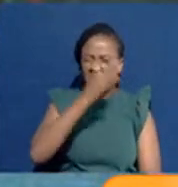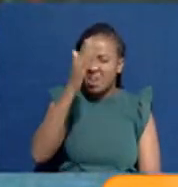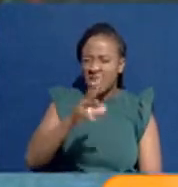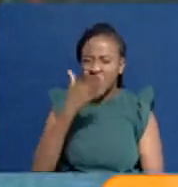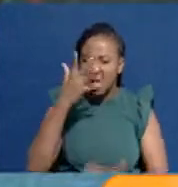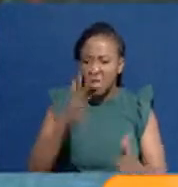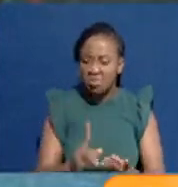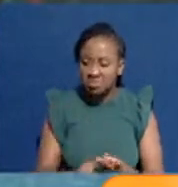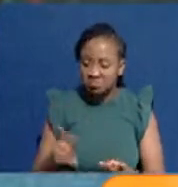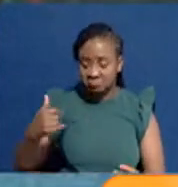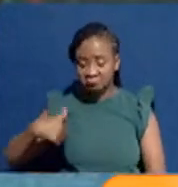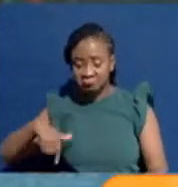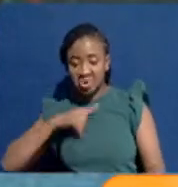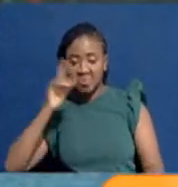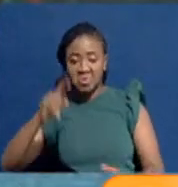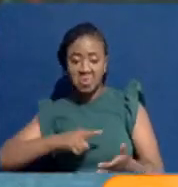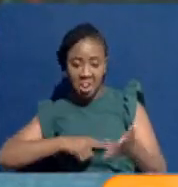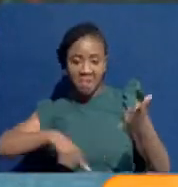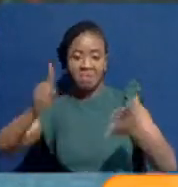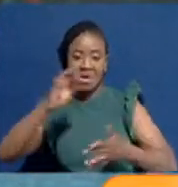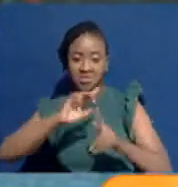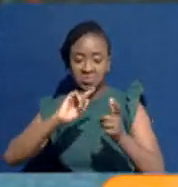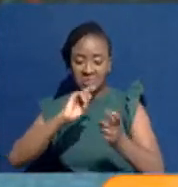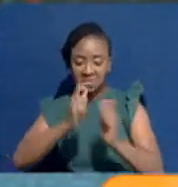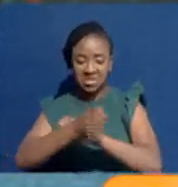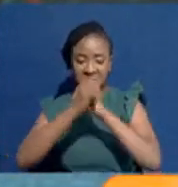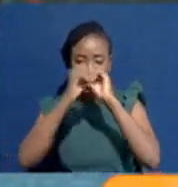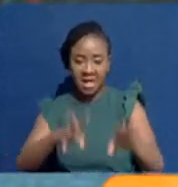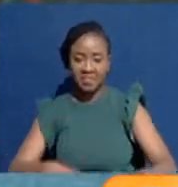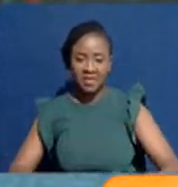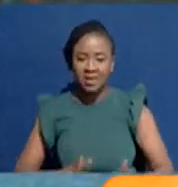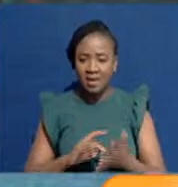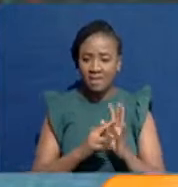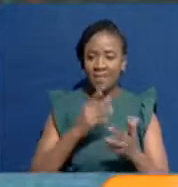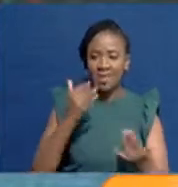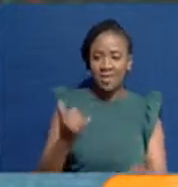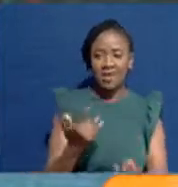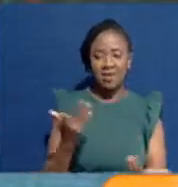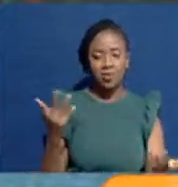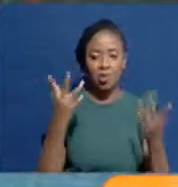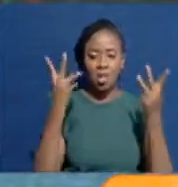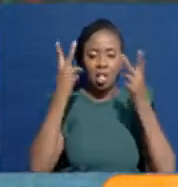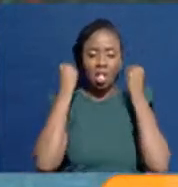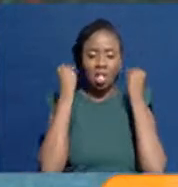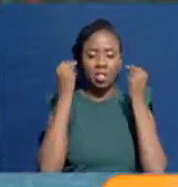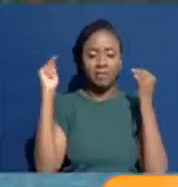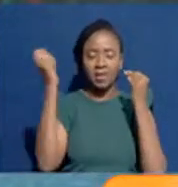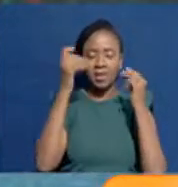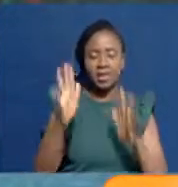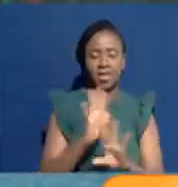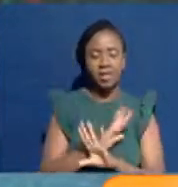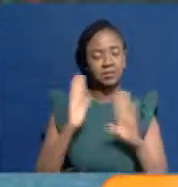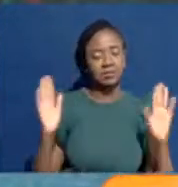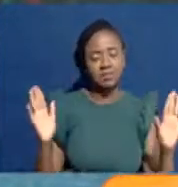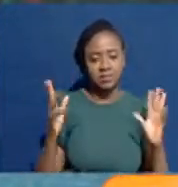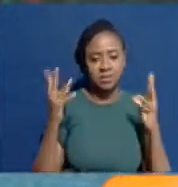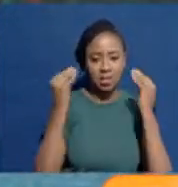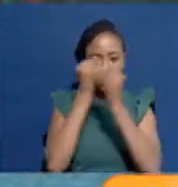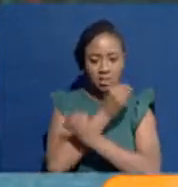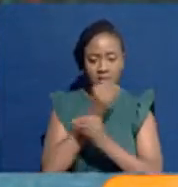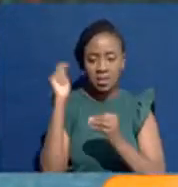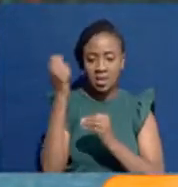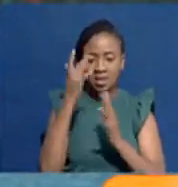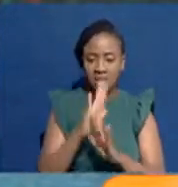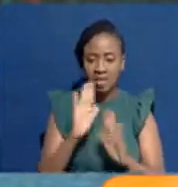says we will pass it without changing a comma. It means that they are taking Kenyans for a ride and they do not want to listen. And like what Veronica here